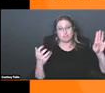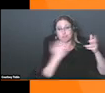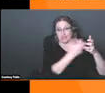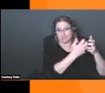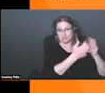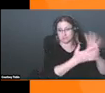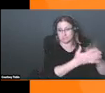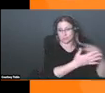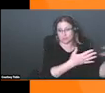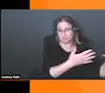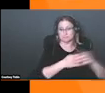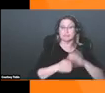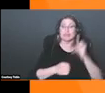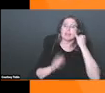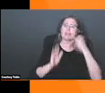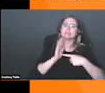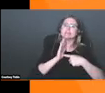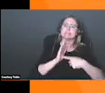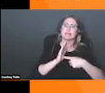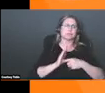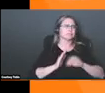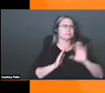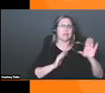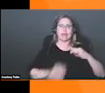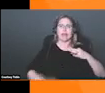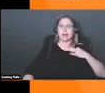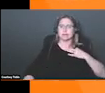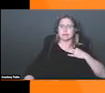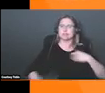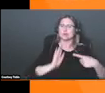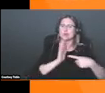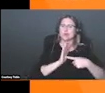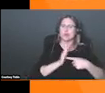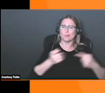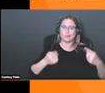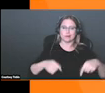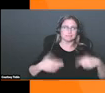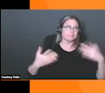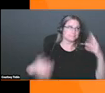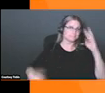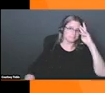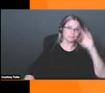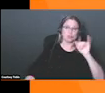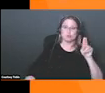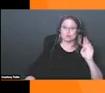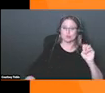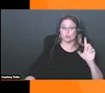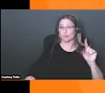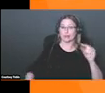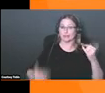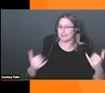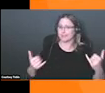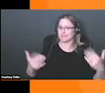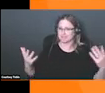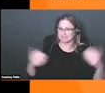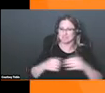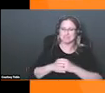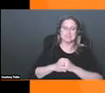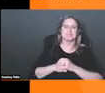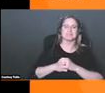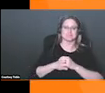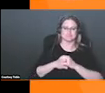the deadline for this application I'm doing is June 20th, it's today.